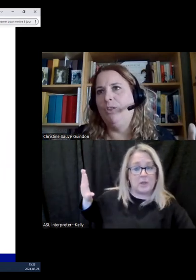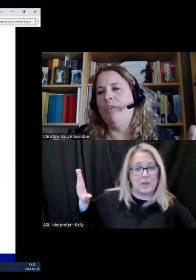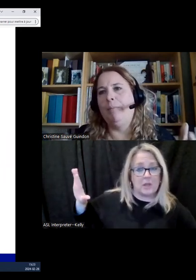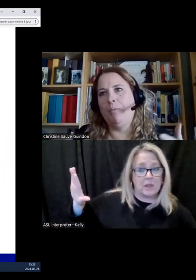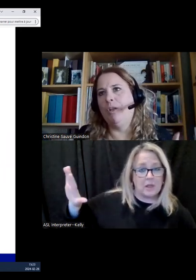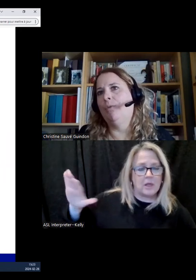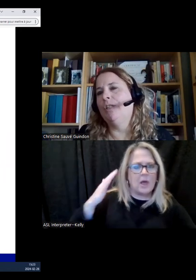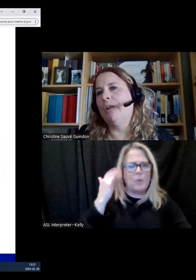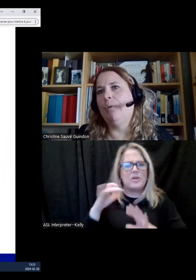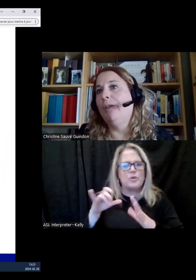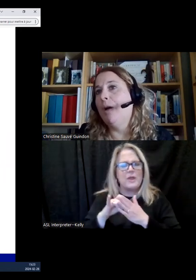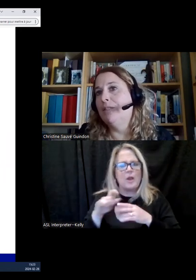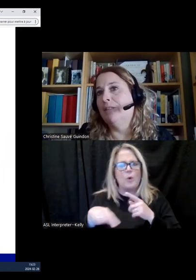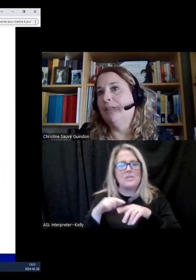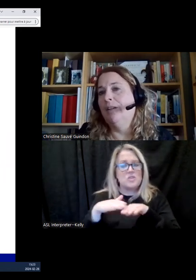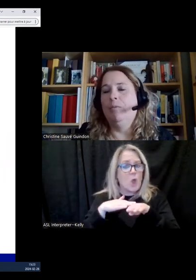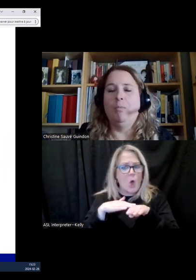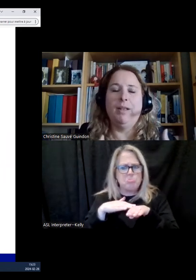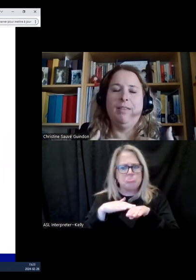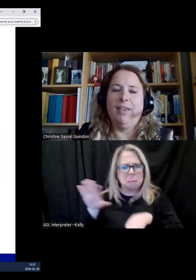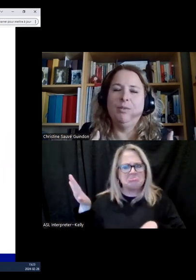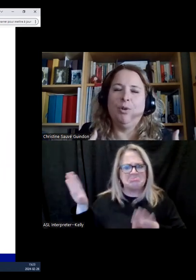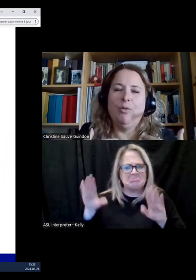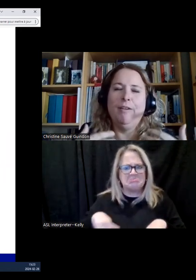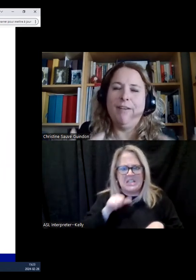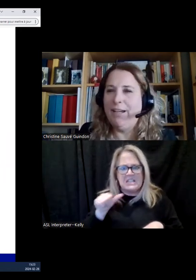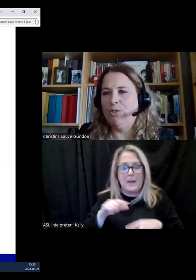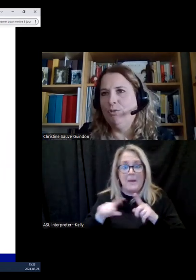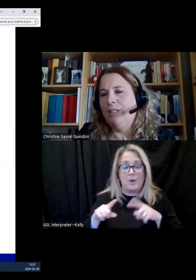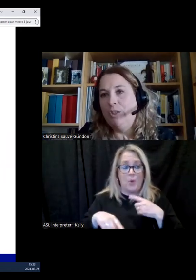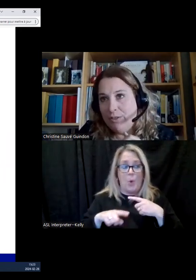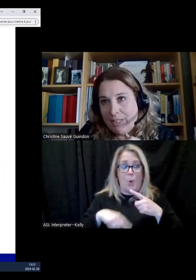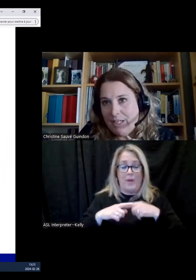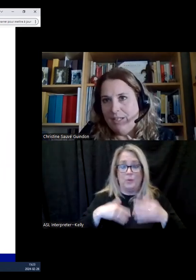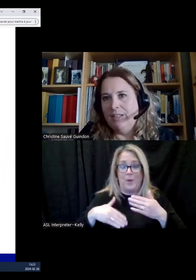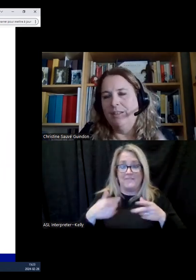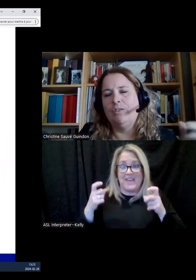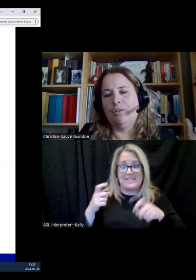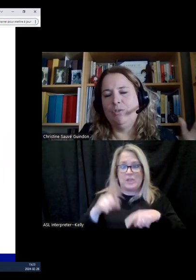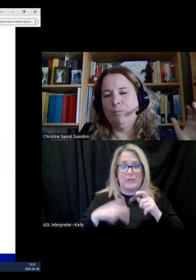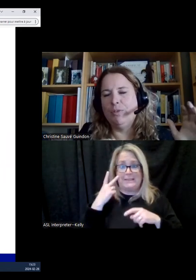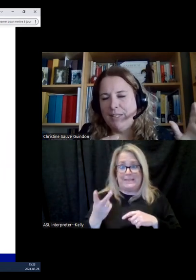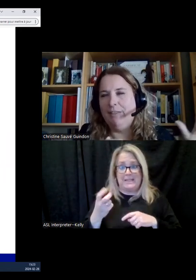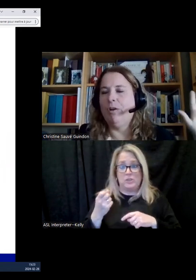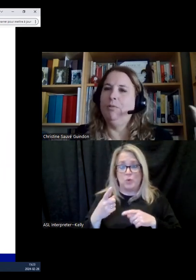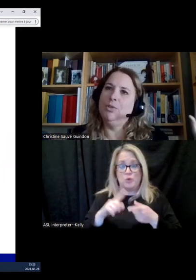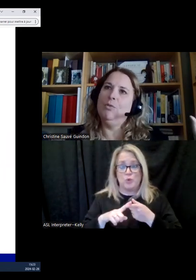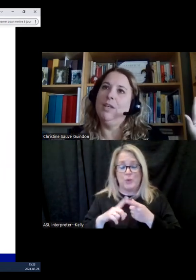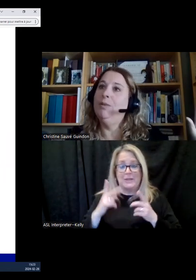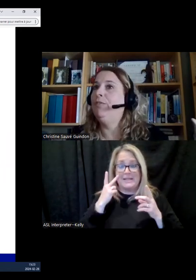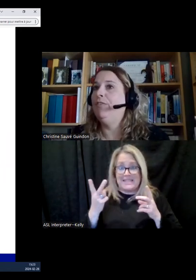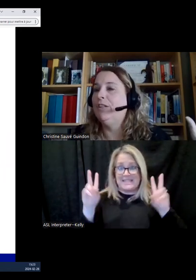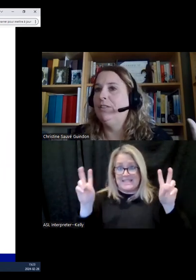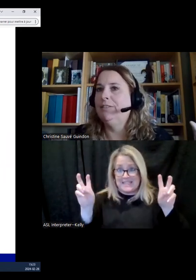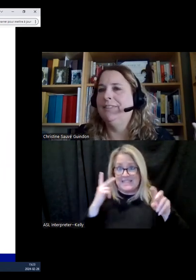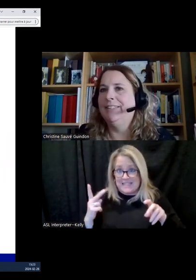why would he do that? But when going slower, he wasn't. Well, when things were going faster, he couldn't see. So to perceive where he was going,